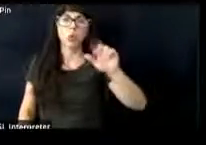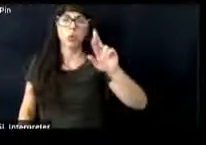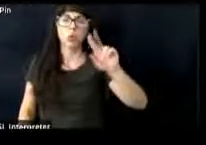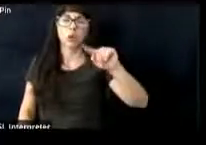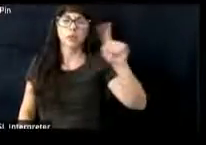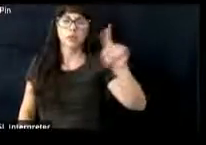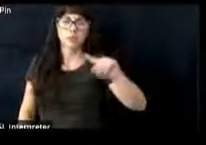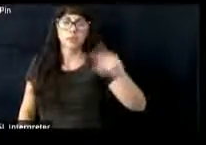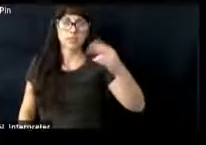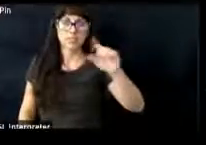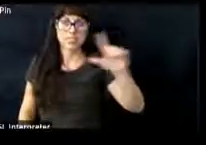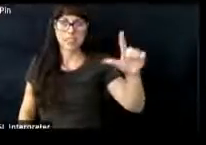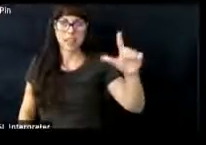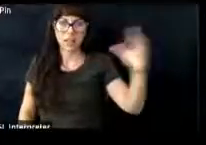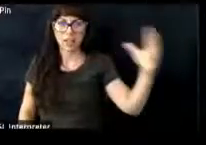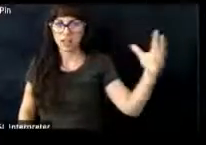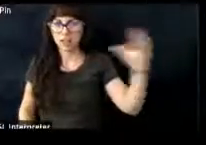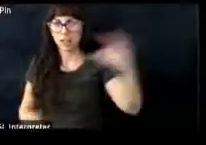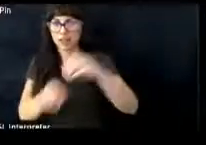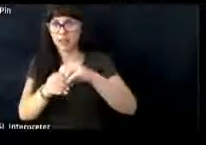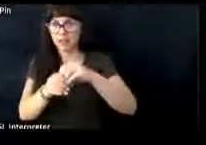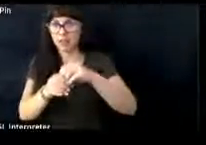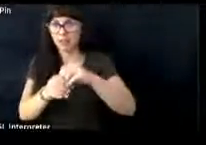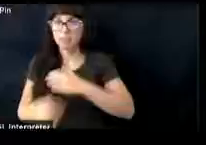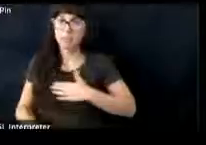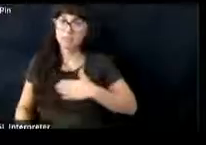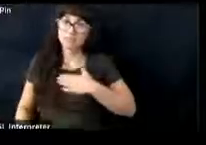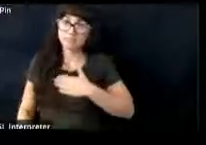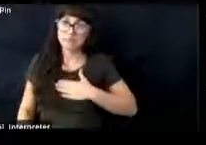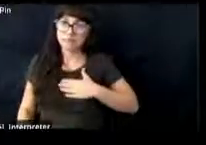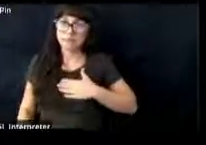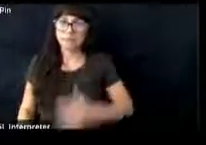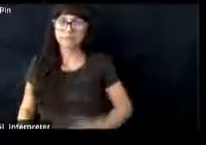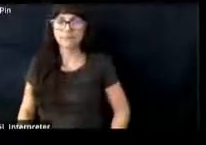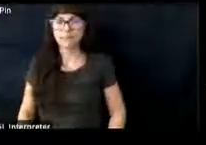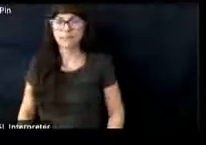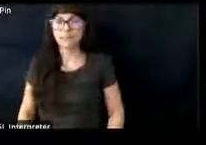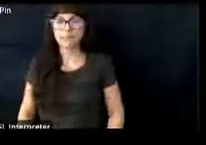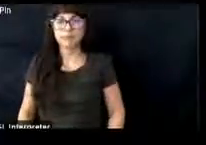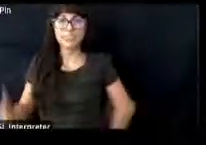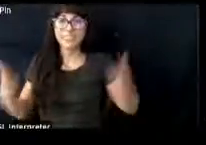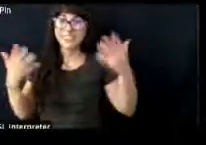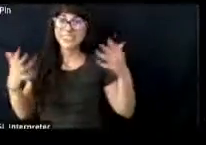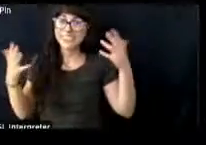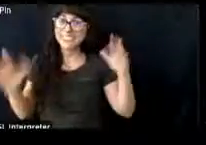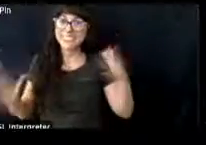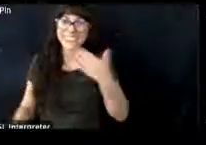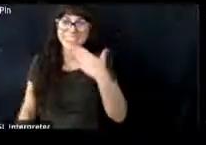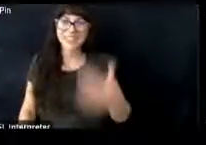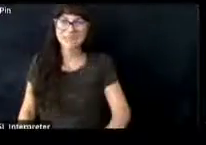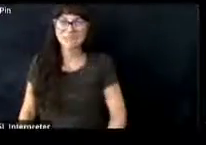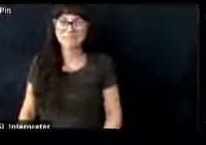of Courts Hill into it, I'd appreciate that. And that's it for now. Thank you.